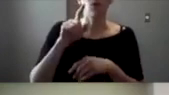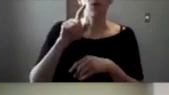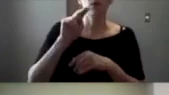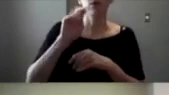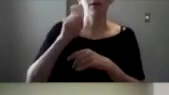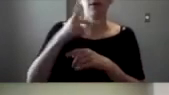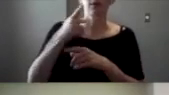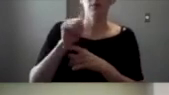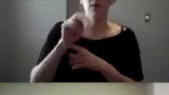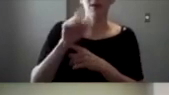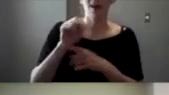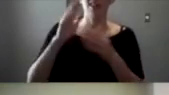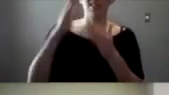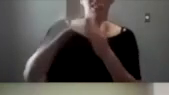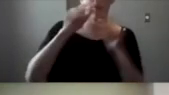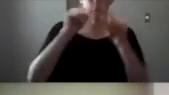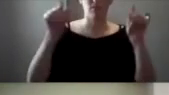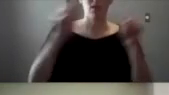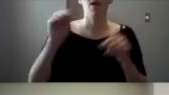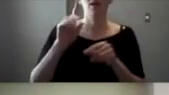lines. Next slide.